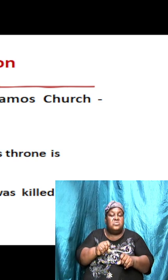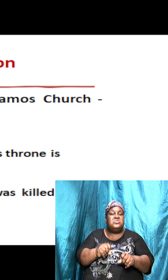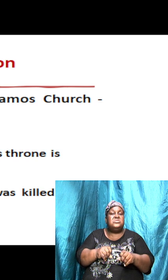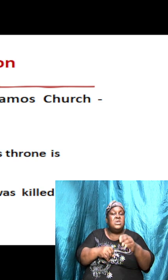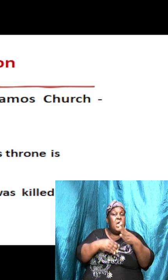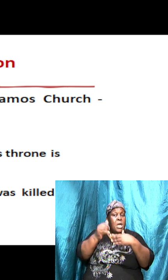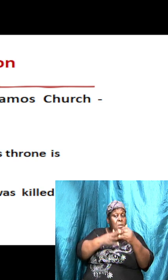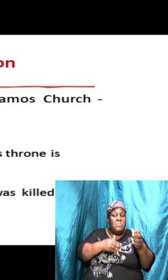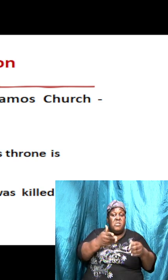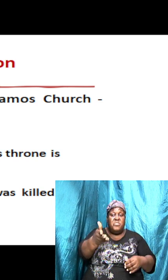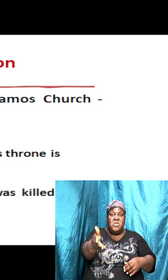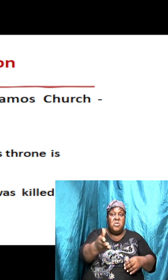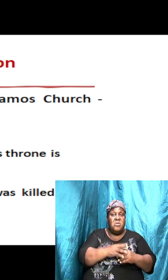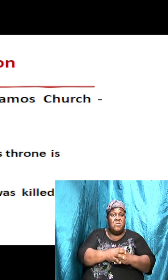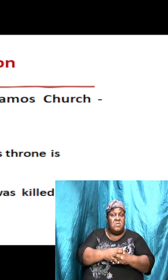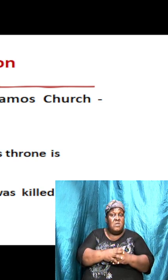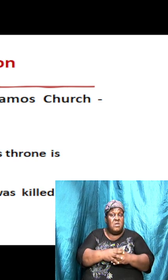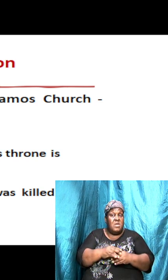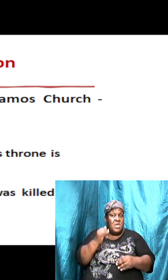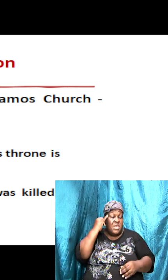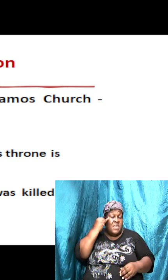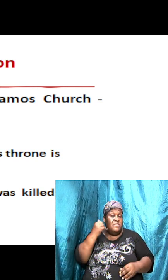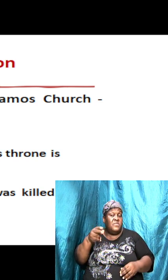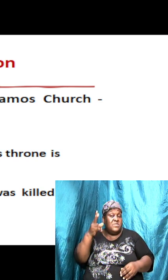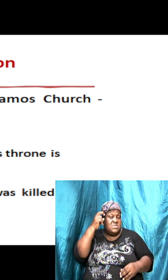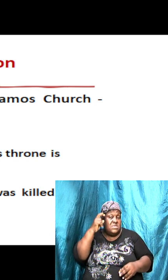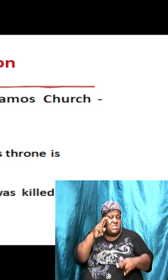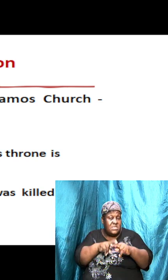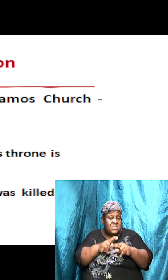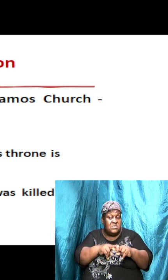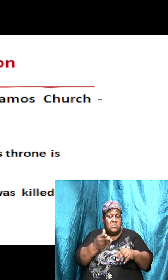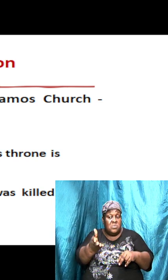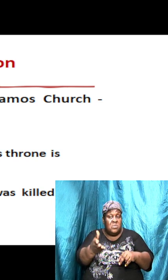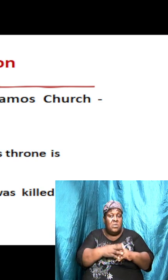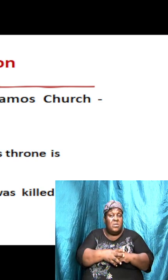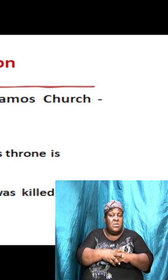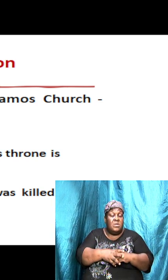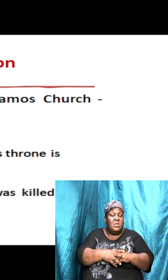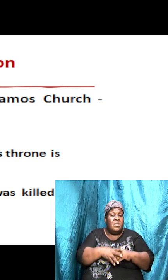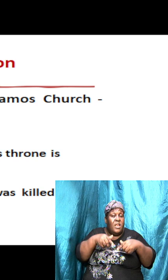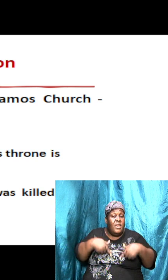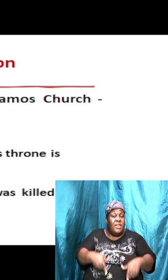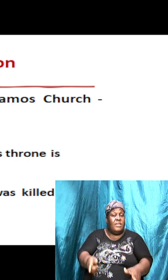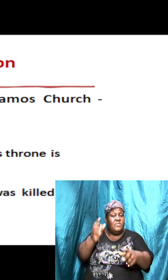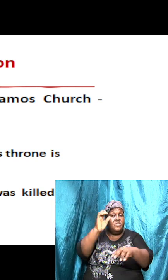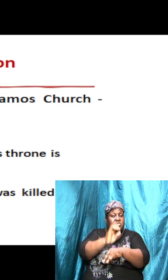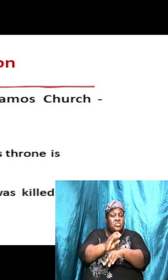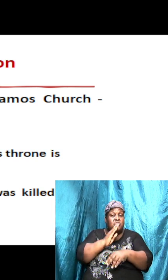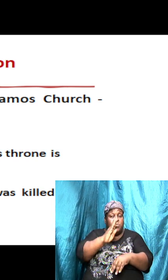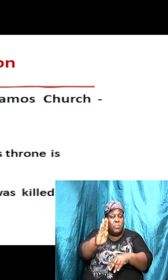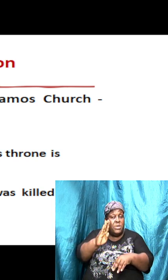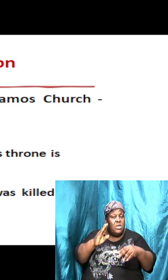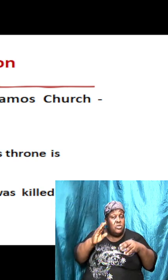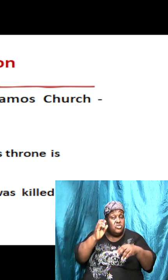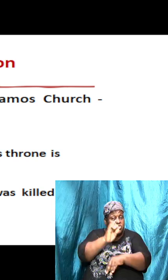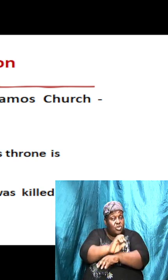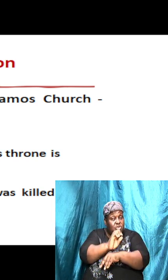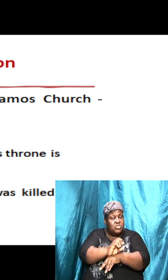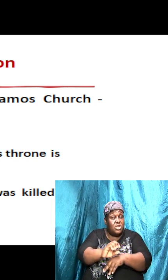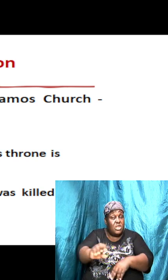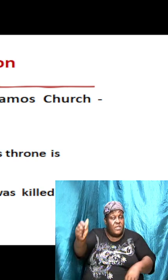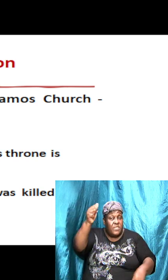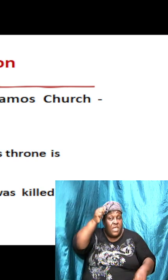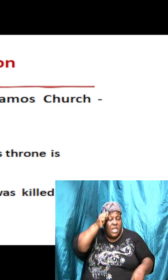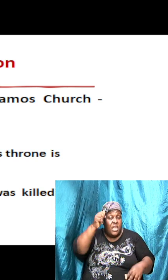if Satan's seat is there, then like Pergamos, let the church be the church. The head of